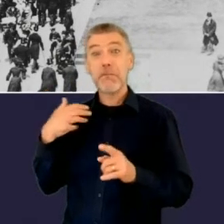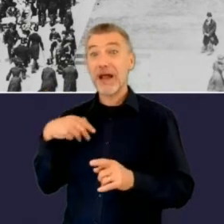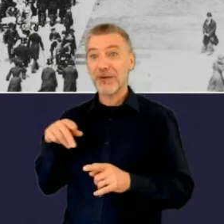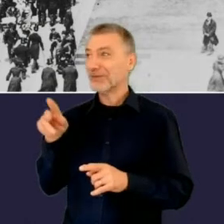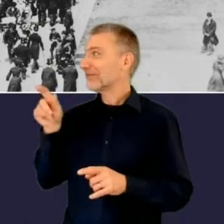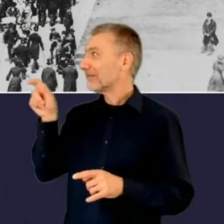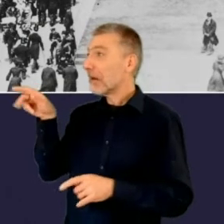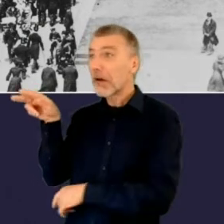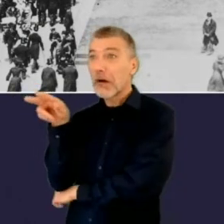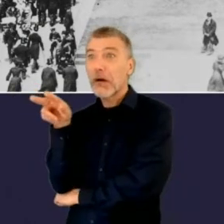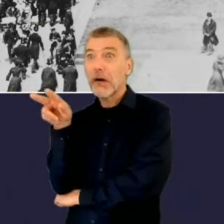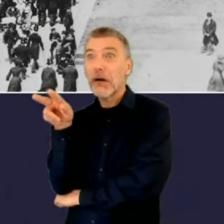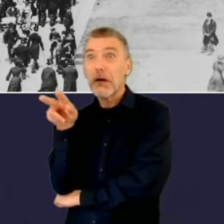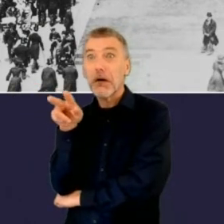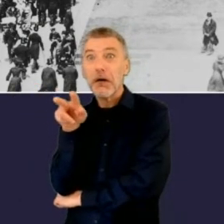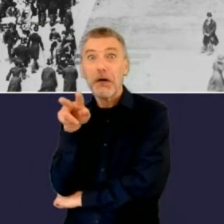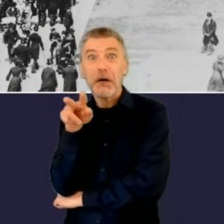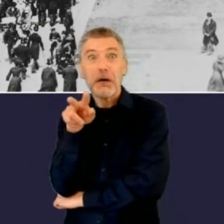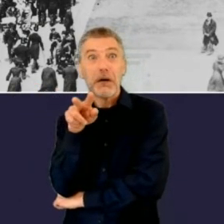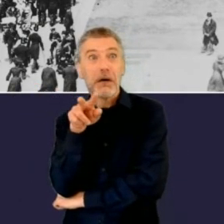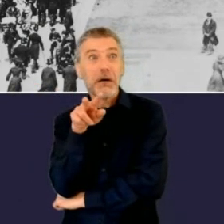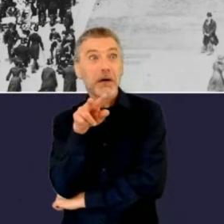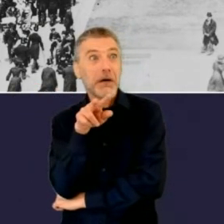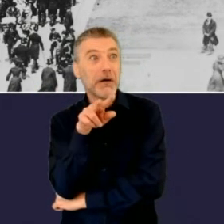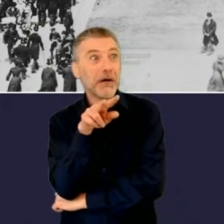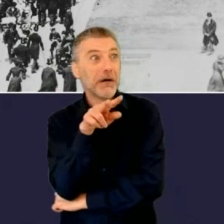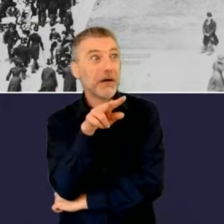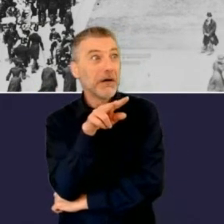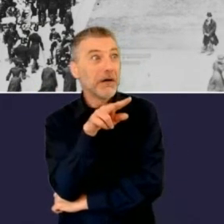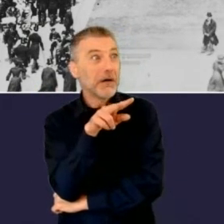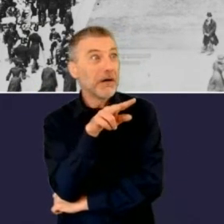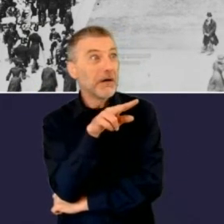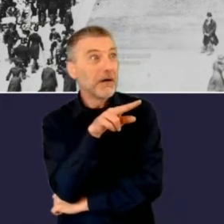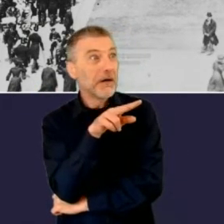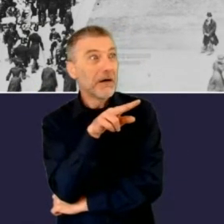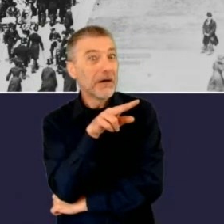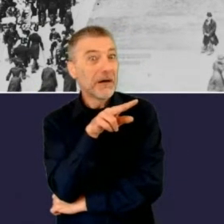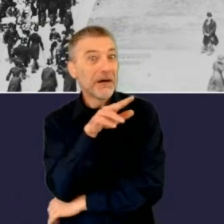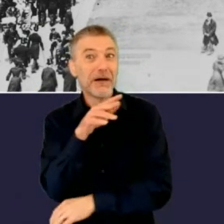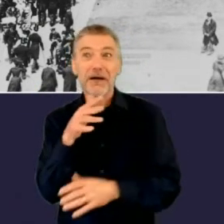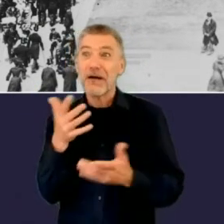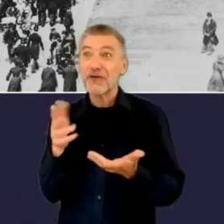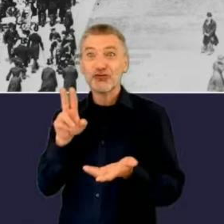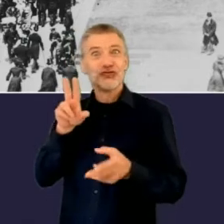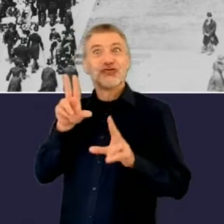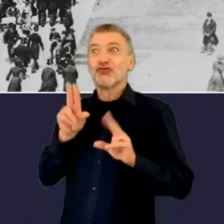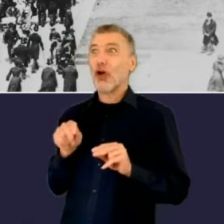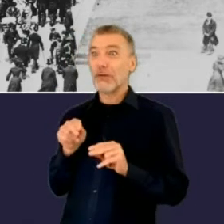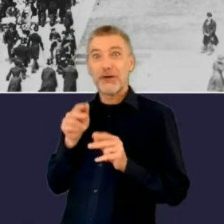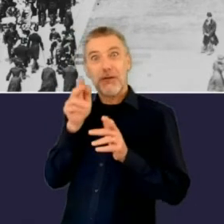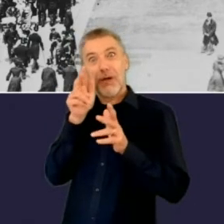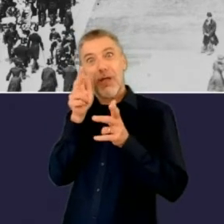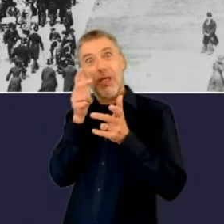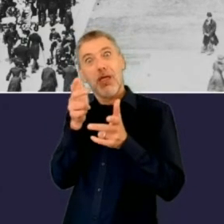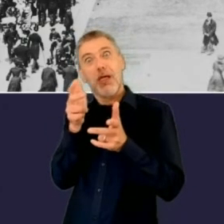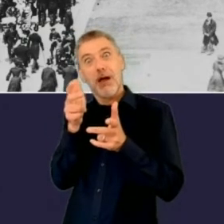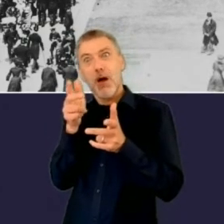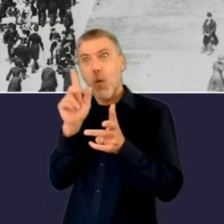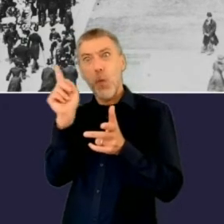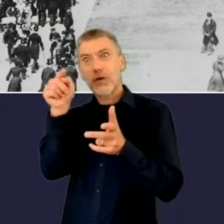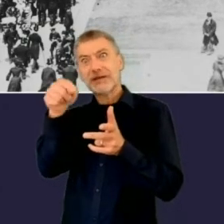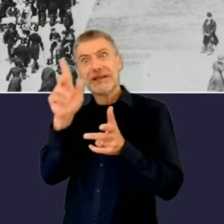were on their way to work, maybe they were going shopping, they're going to go see friends, but they've just stopped and they're staring at this car going, what is